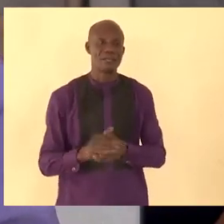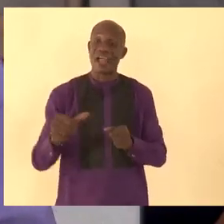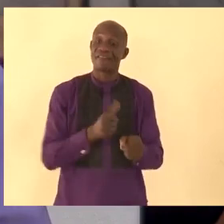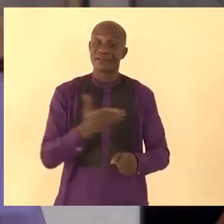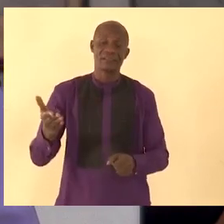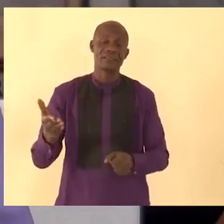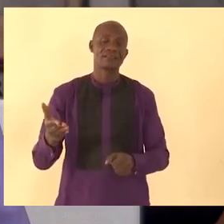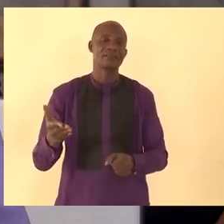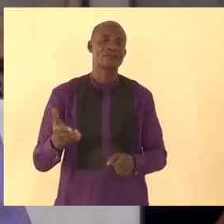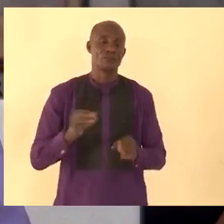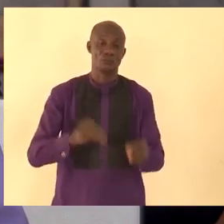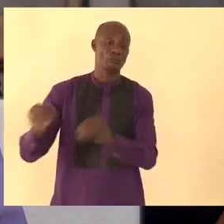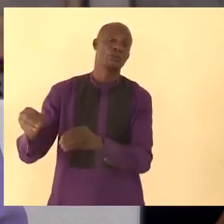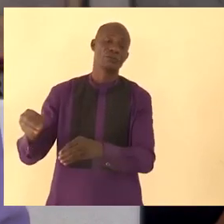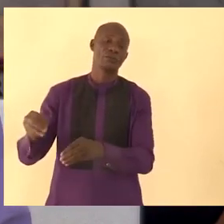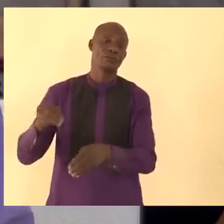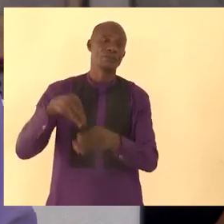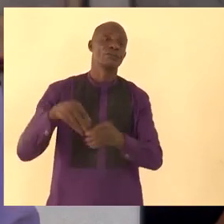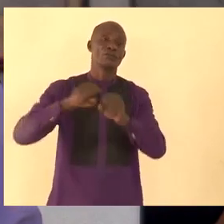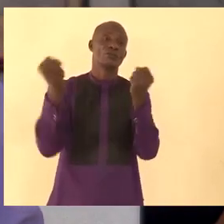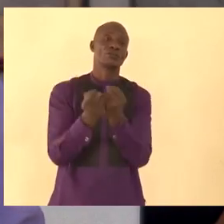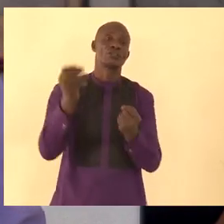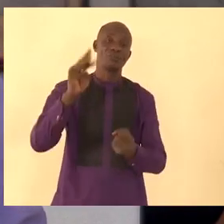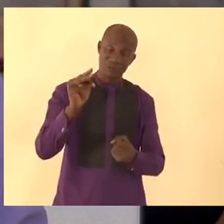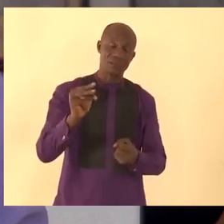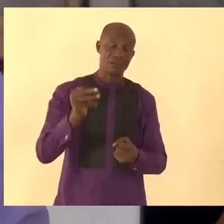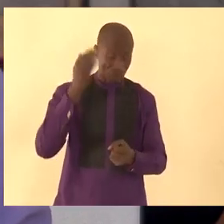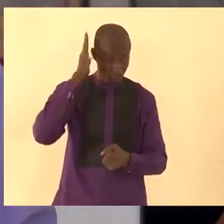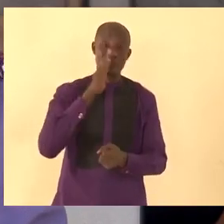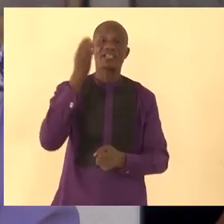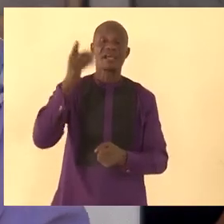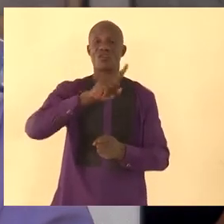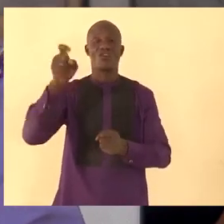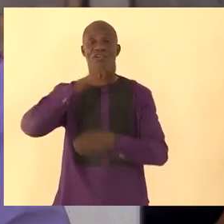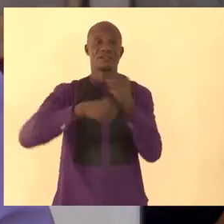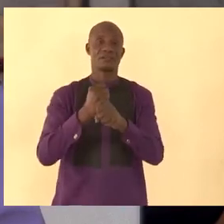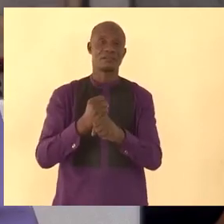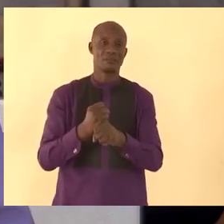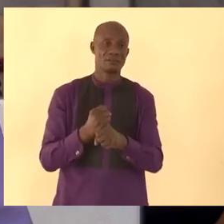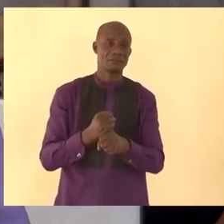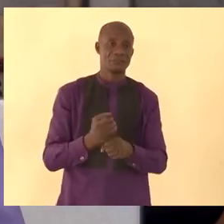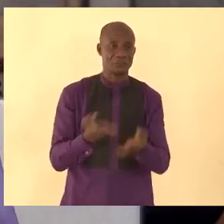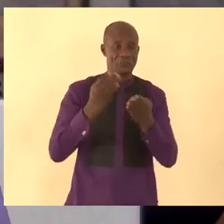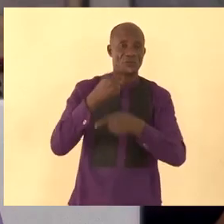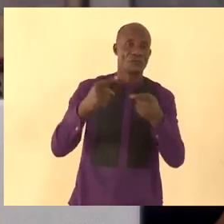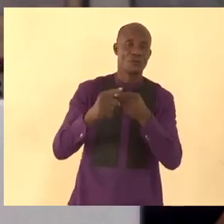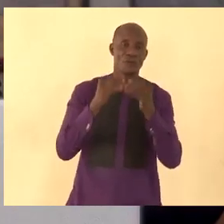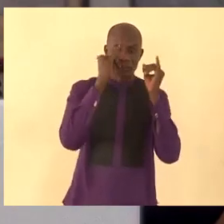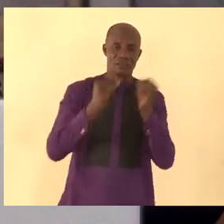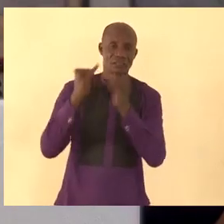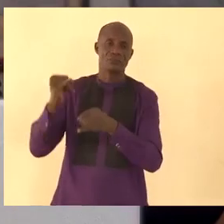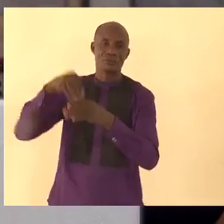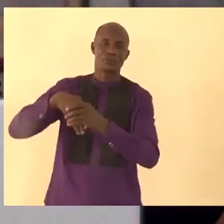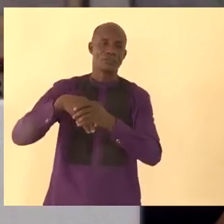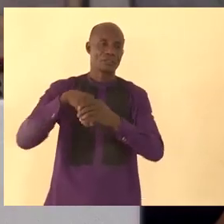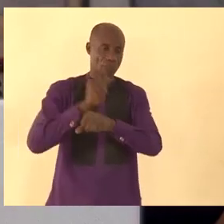on social media will be there in 100 years' time. Right? And that you may go for an interview for a job before